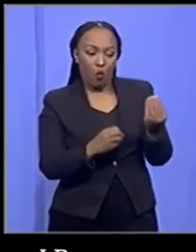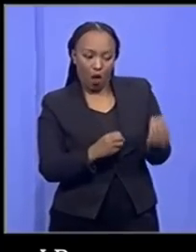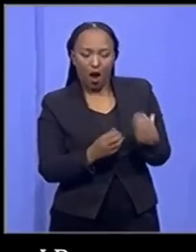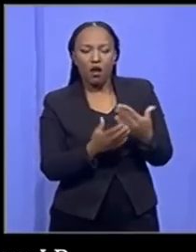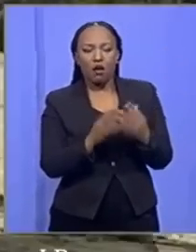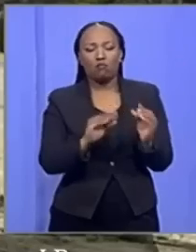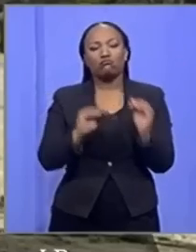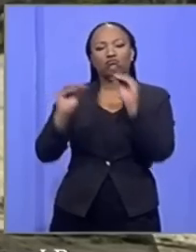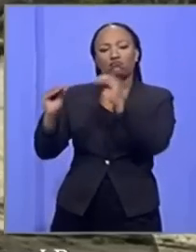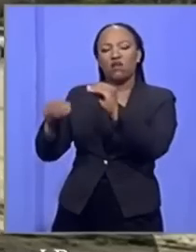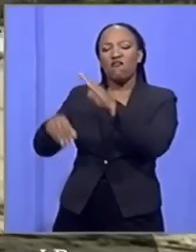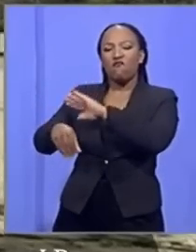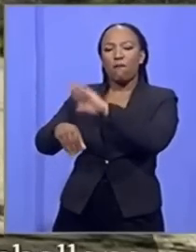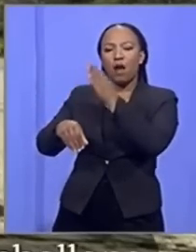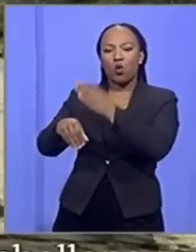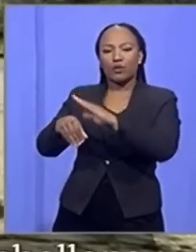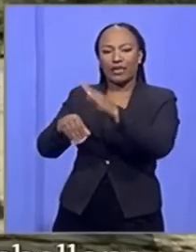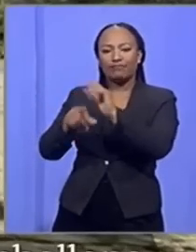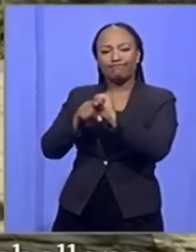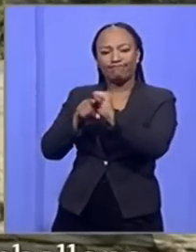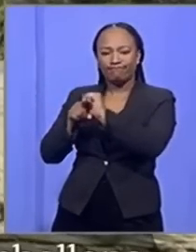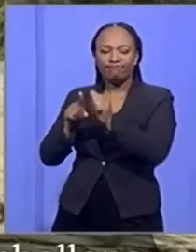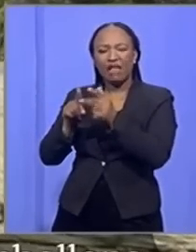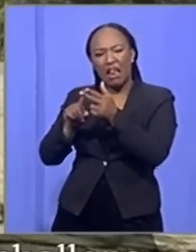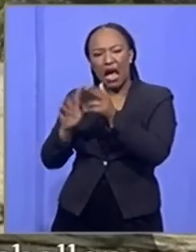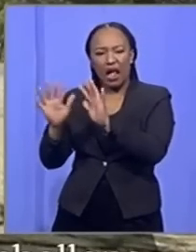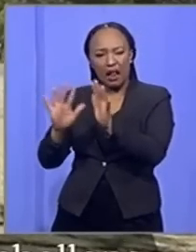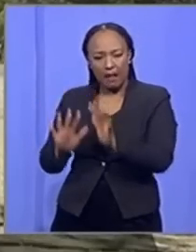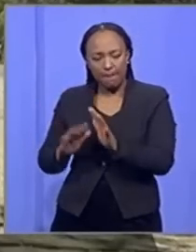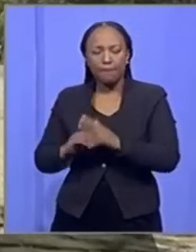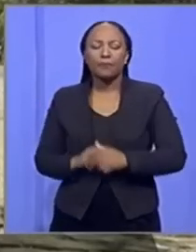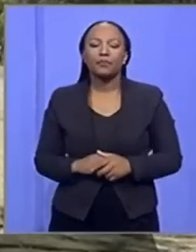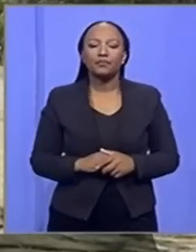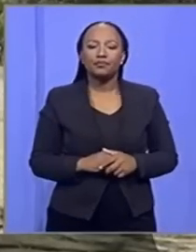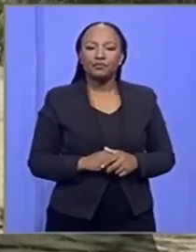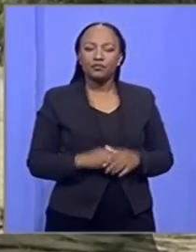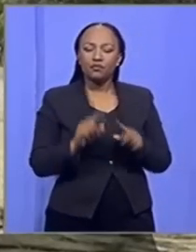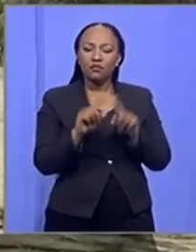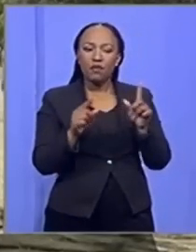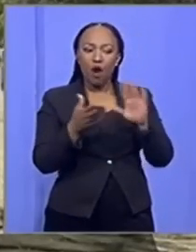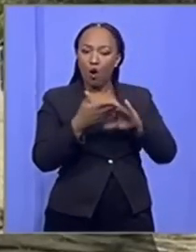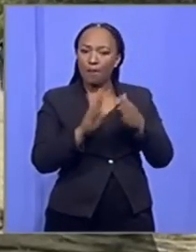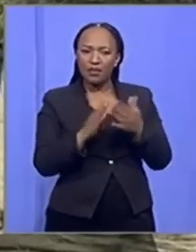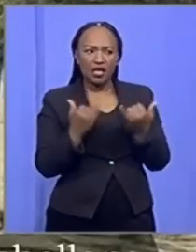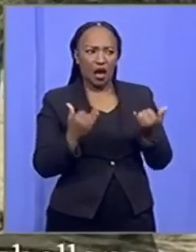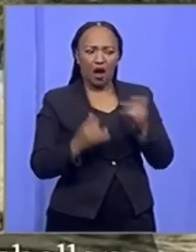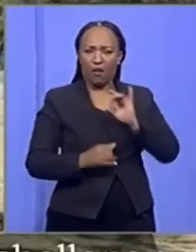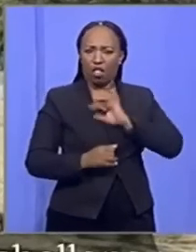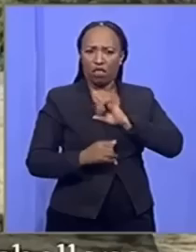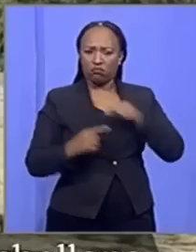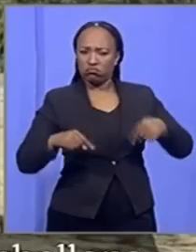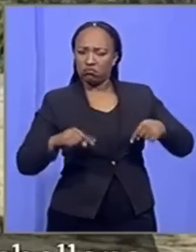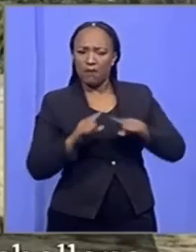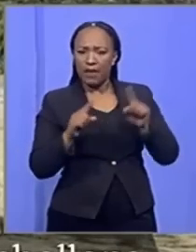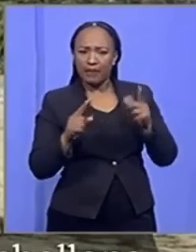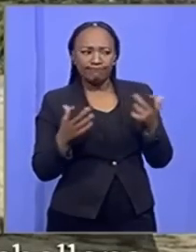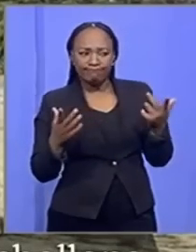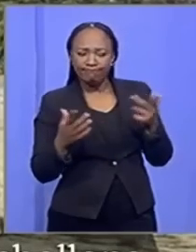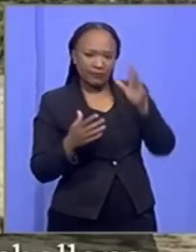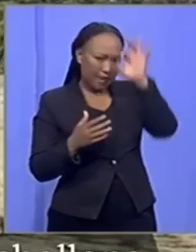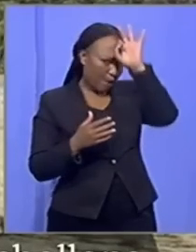tsena komeng. Badudi ba reng ba berile melato e mentši ya go tšhabišwa ga bana ba bona mo tikologo ya go bona e fela ga sa ka ba hwetša thušo go tšwa